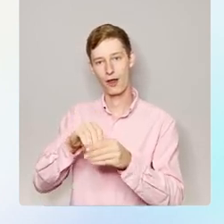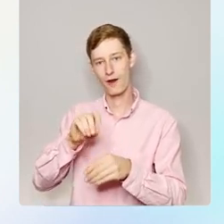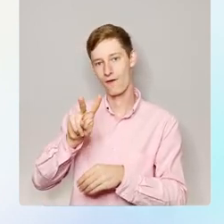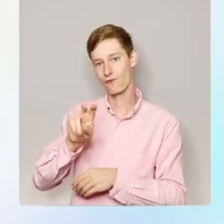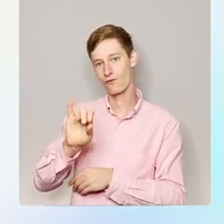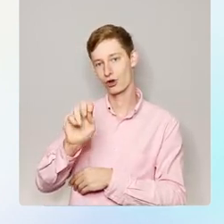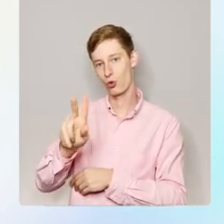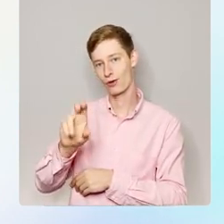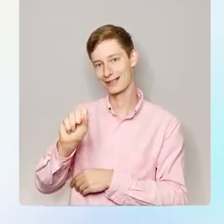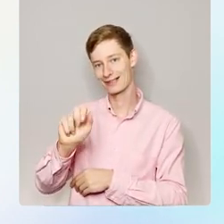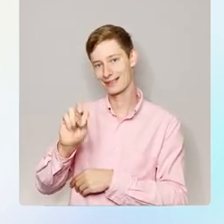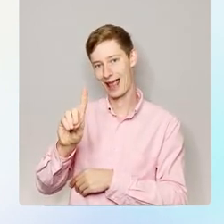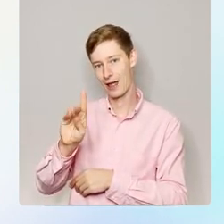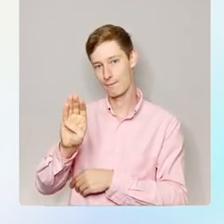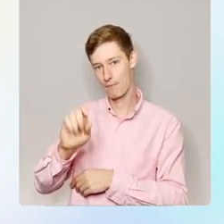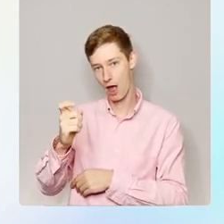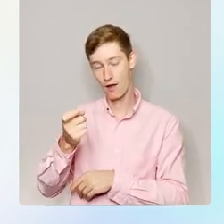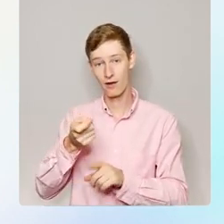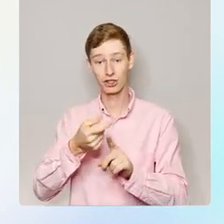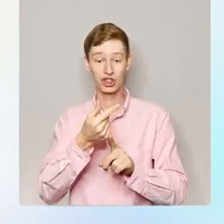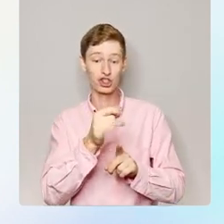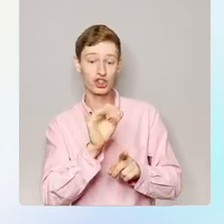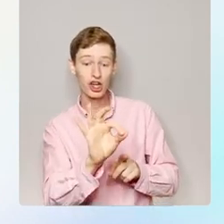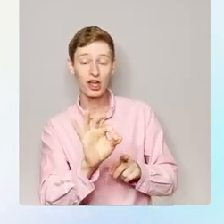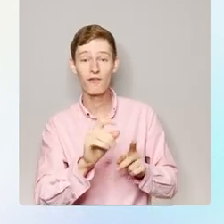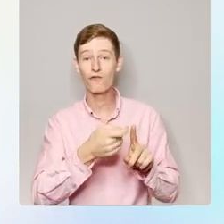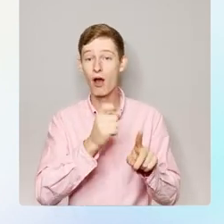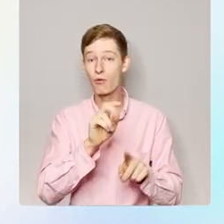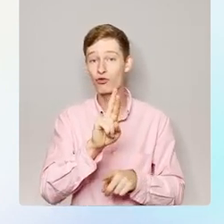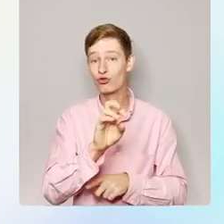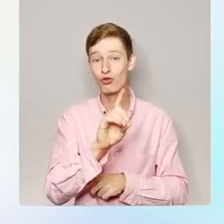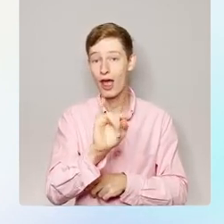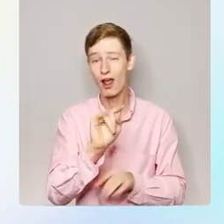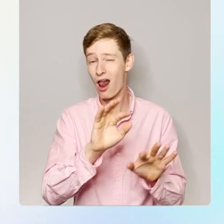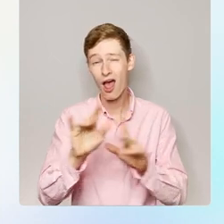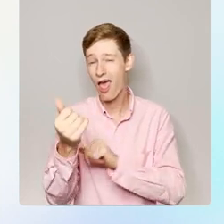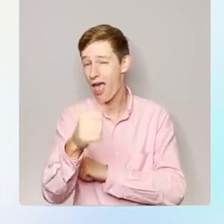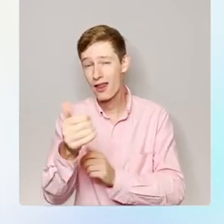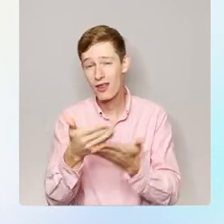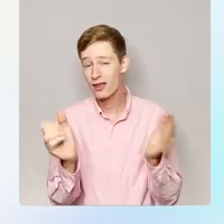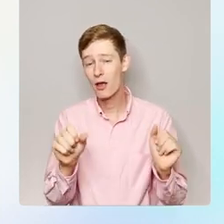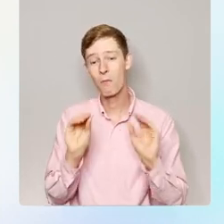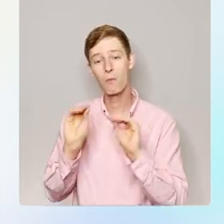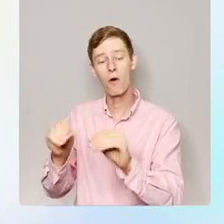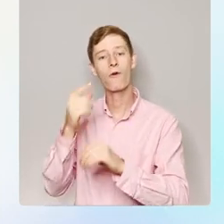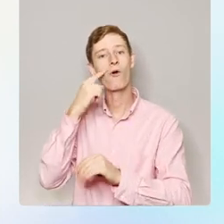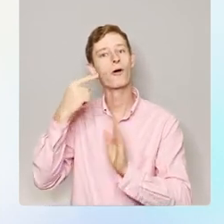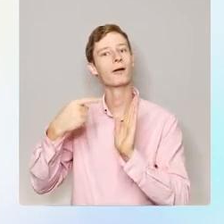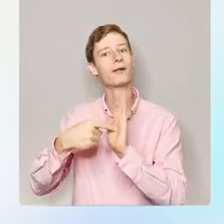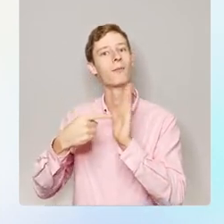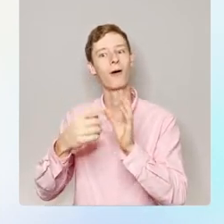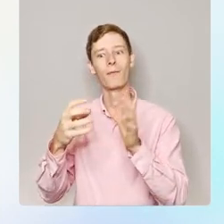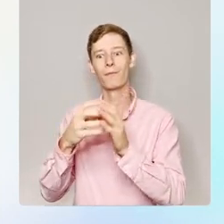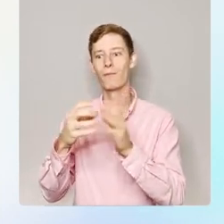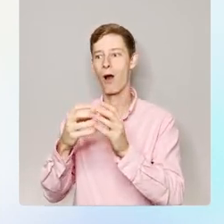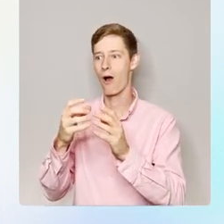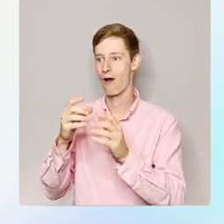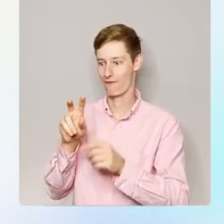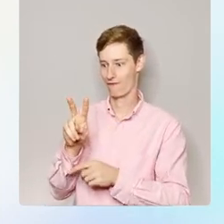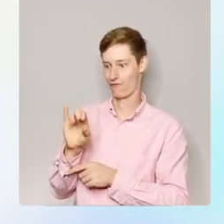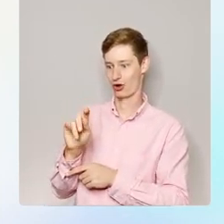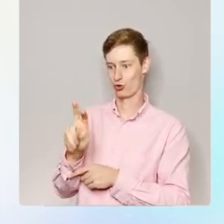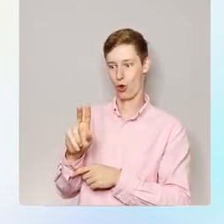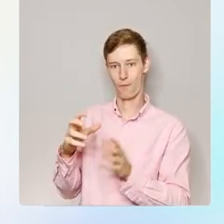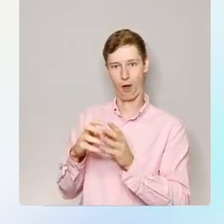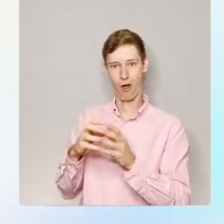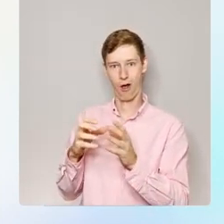Giphy, then remix all of that by adding physics to it, like that virtual tennis ball that bounces off of your real wall. Then you can create